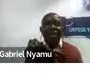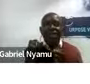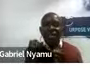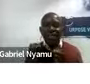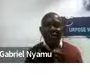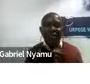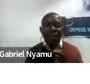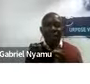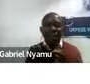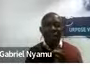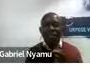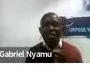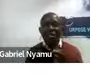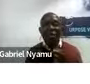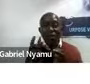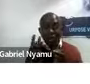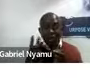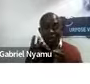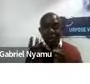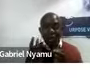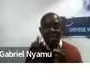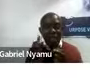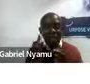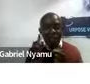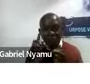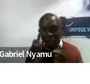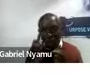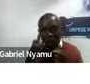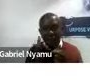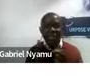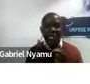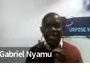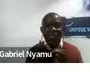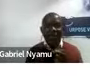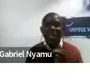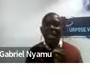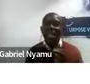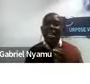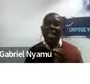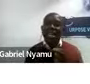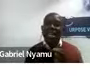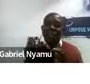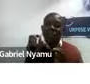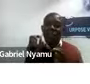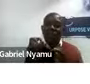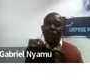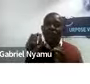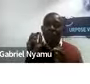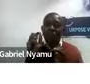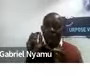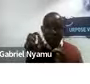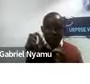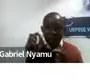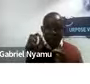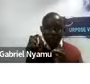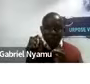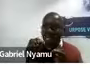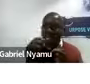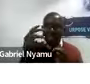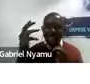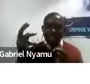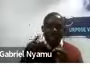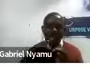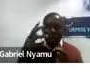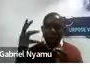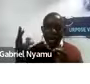us from discovering our purpose most is because of these paradigms. I call it tripartite. There is the push for having,